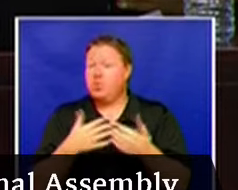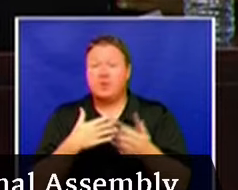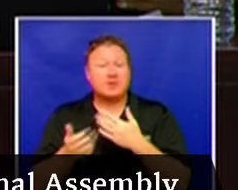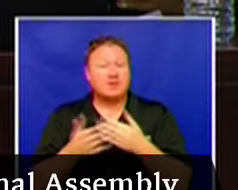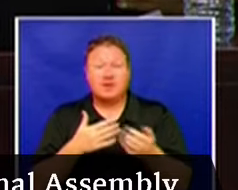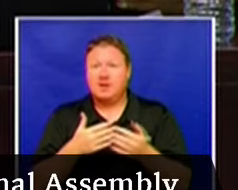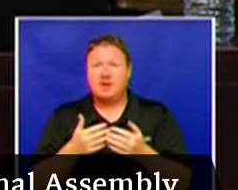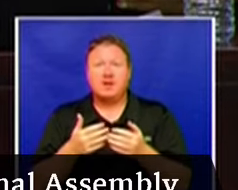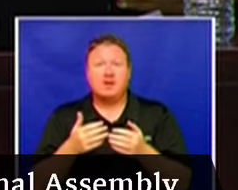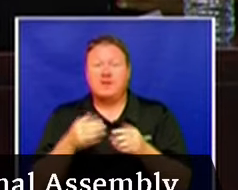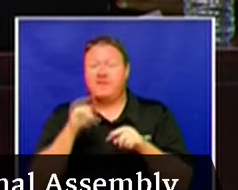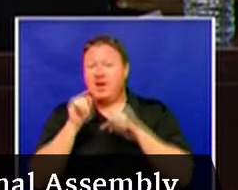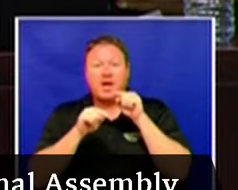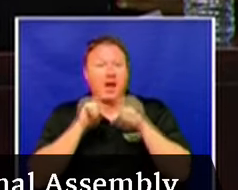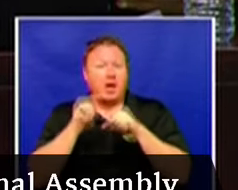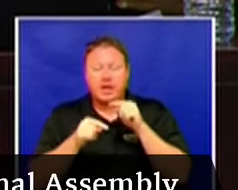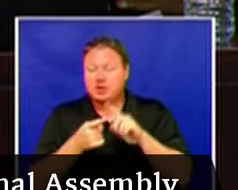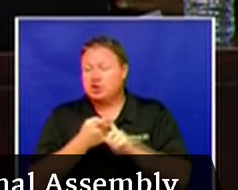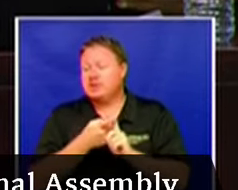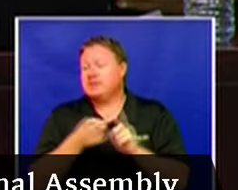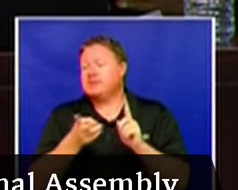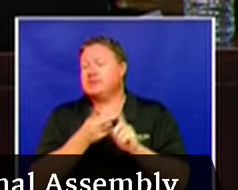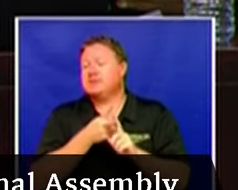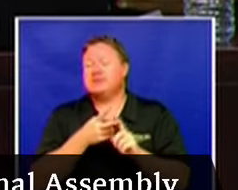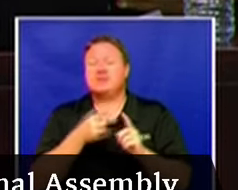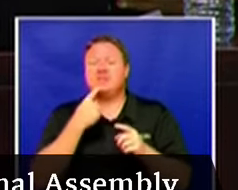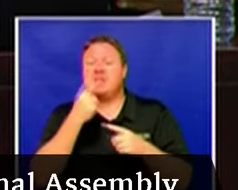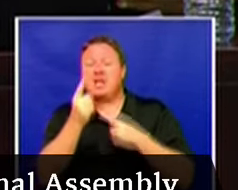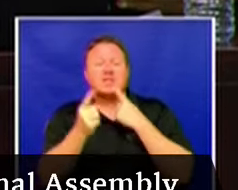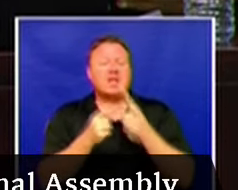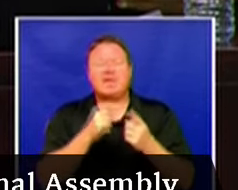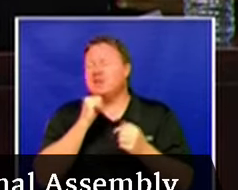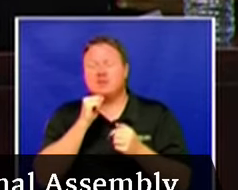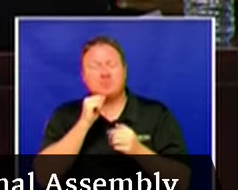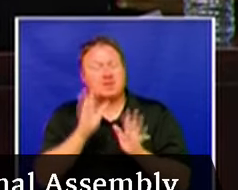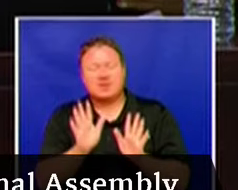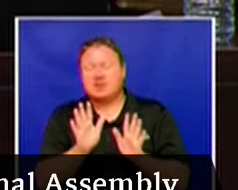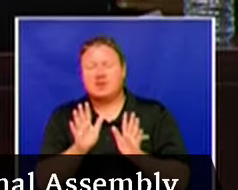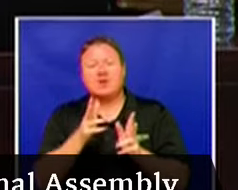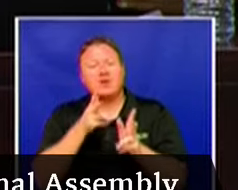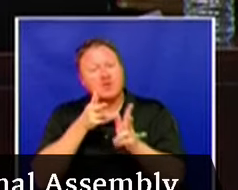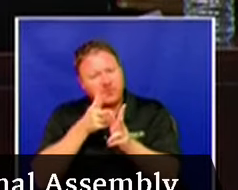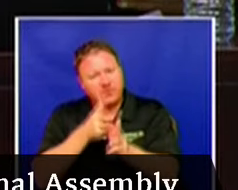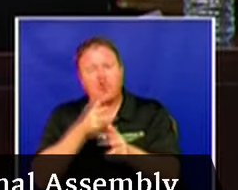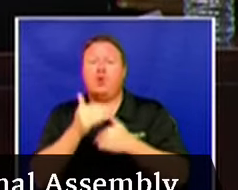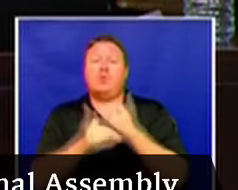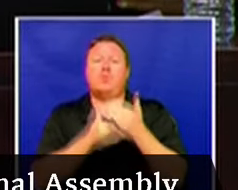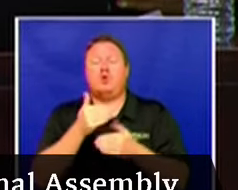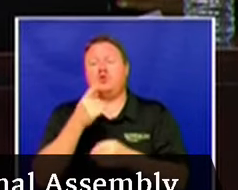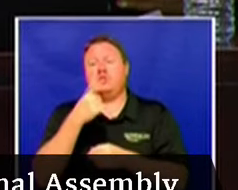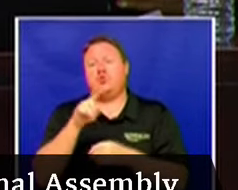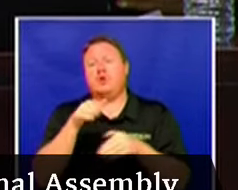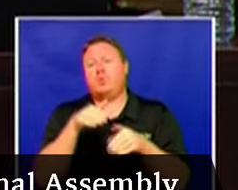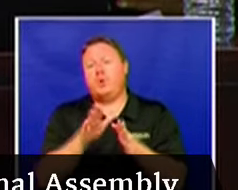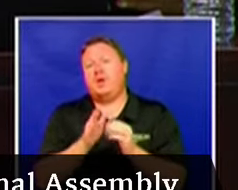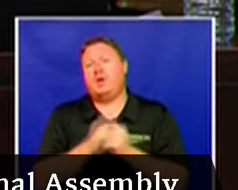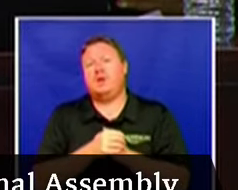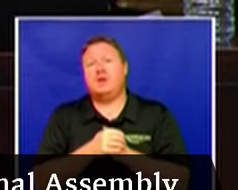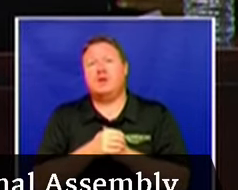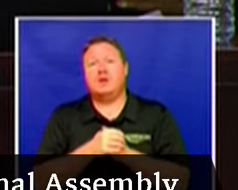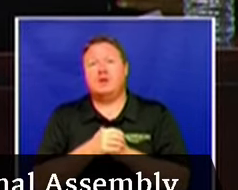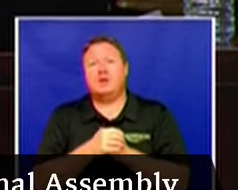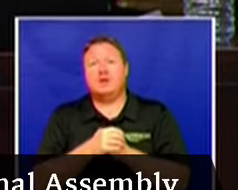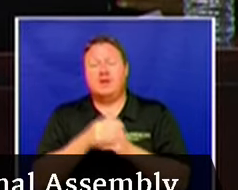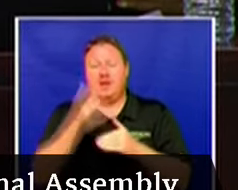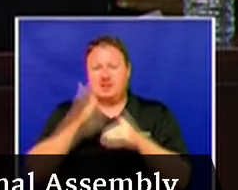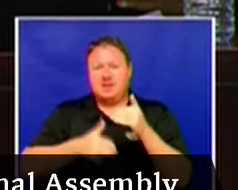of allegations and sayings and whatever, we will follow due process and we will finally